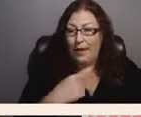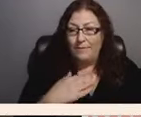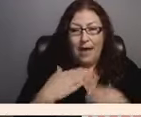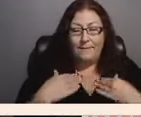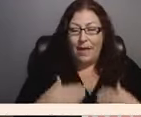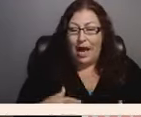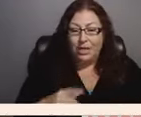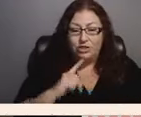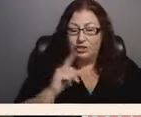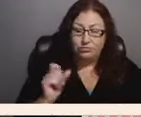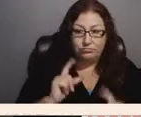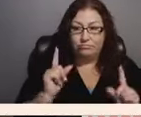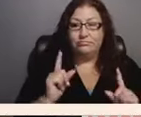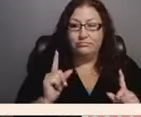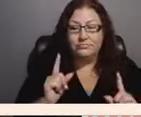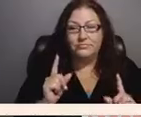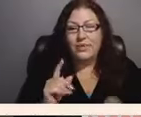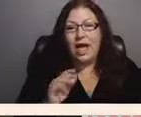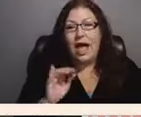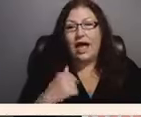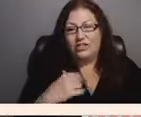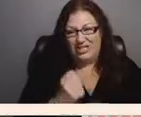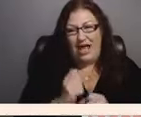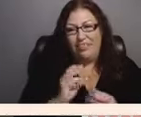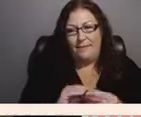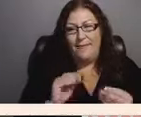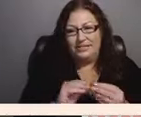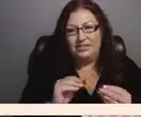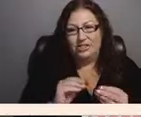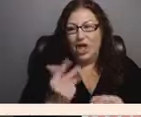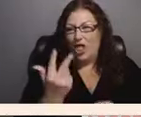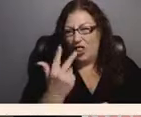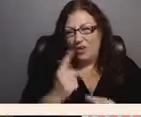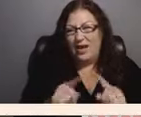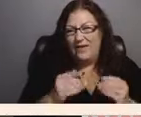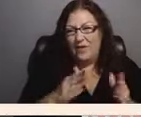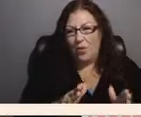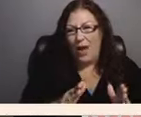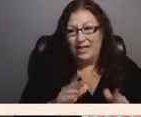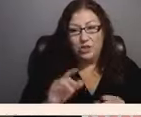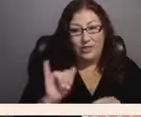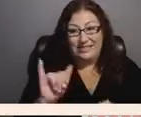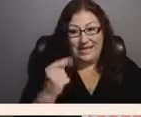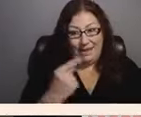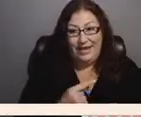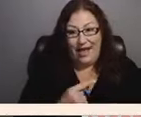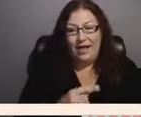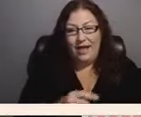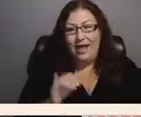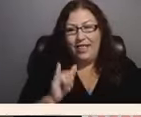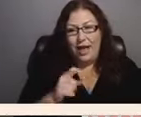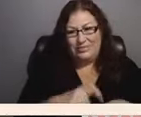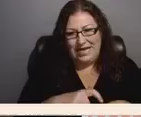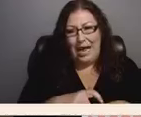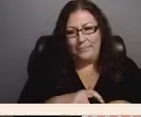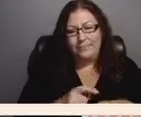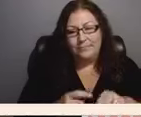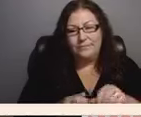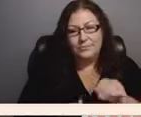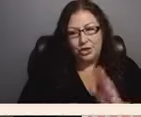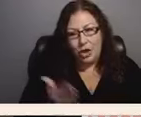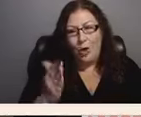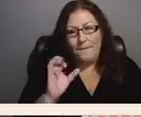and I got the message through 3 different ways on the same day that it was time to head to the United